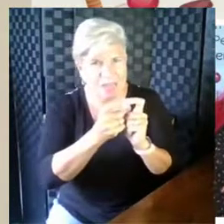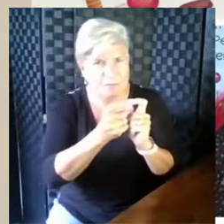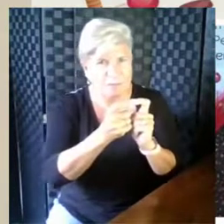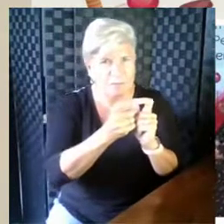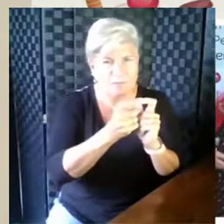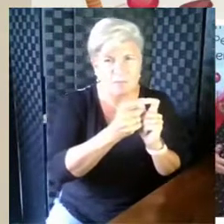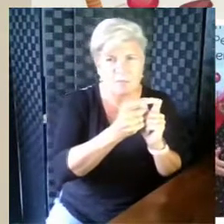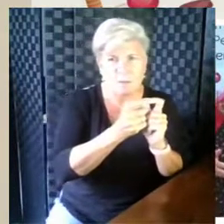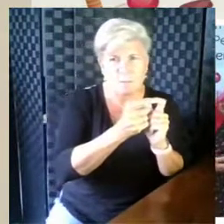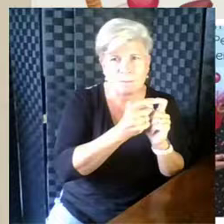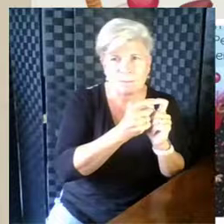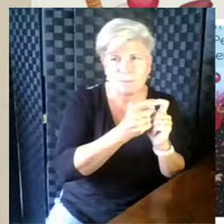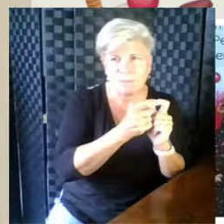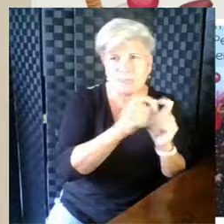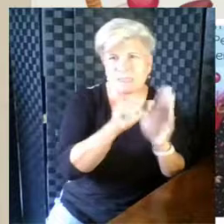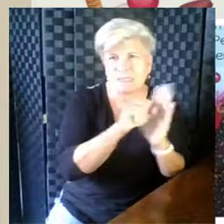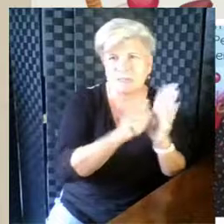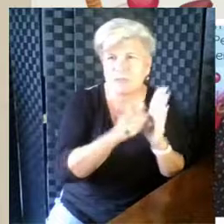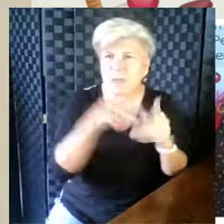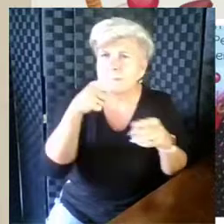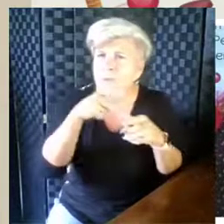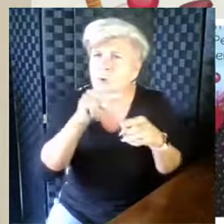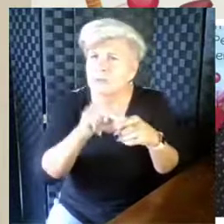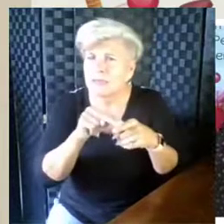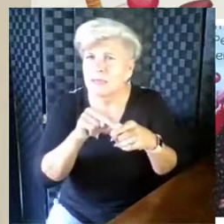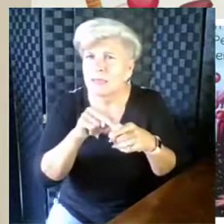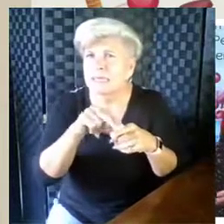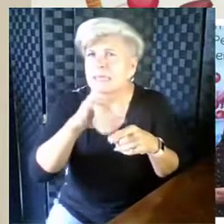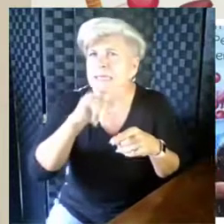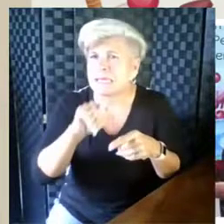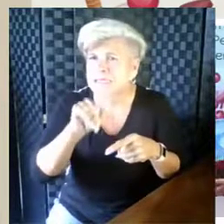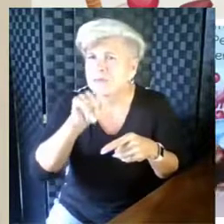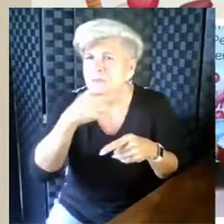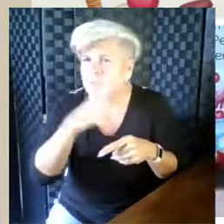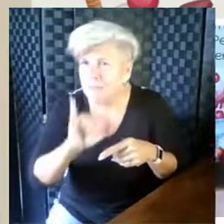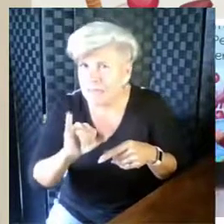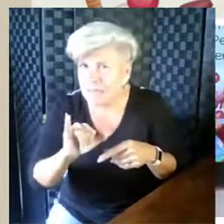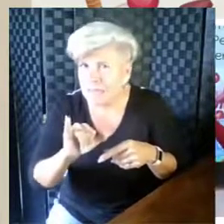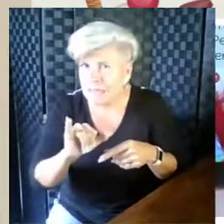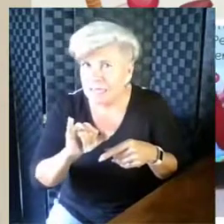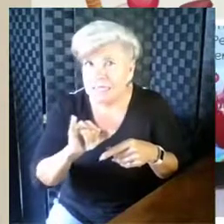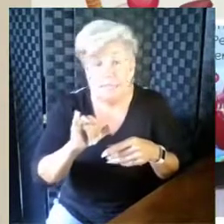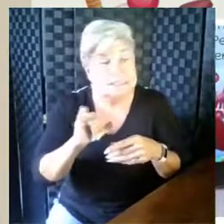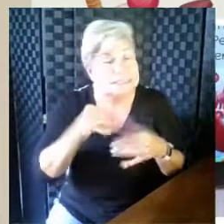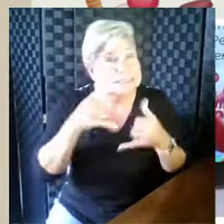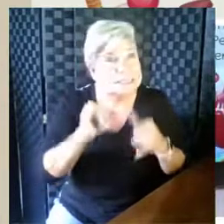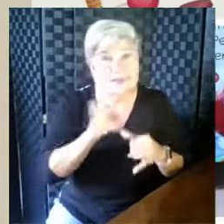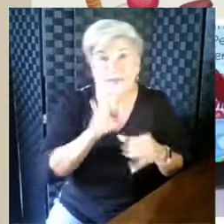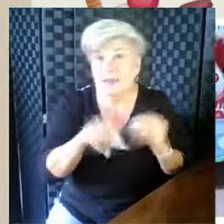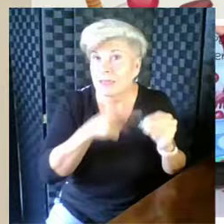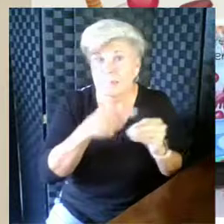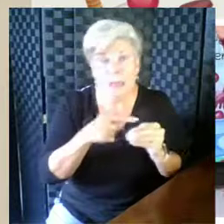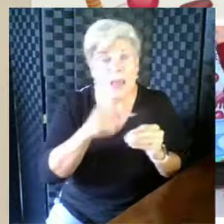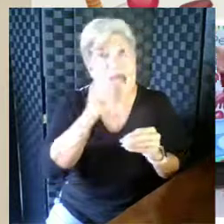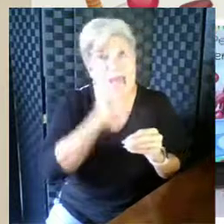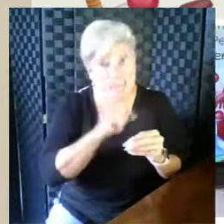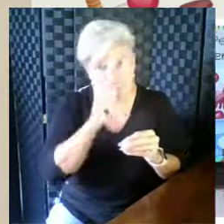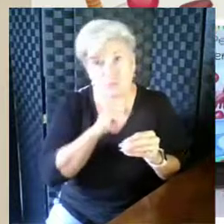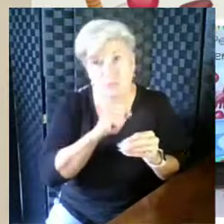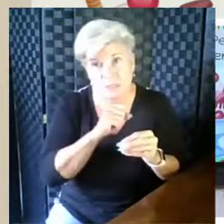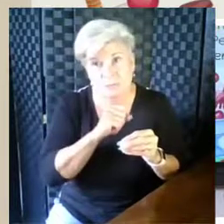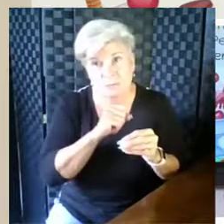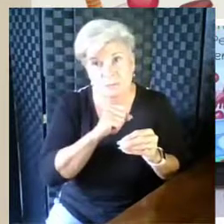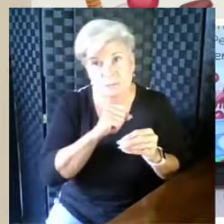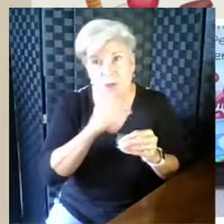the subject to maybe a pronoun word like it or they. It is still referring to ice